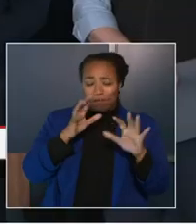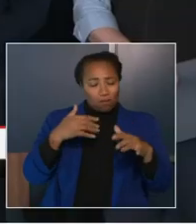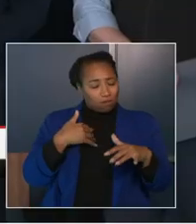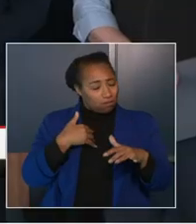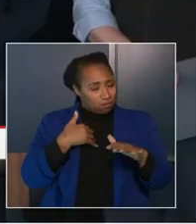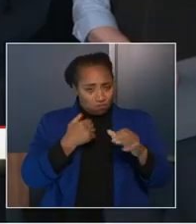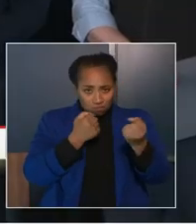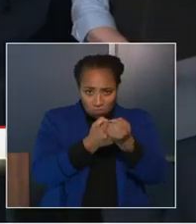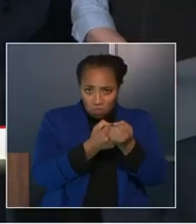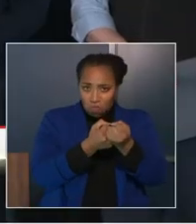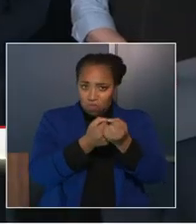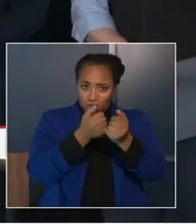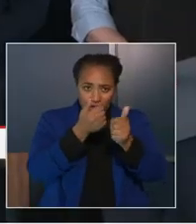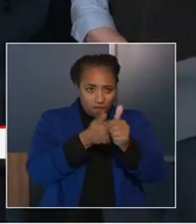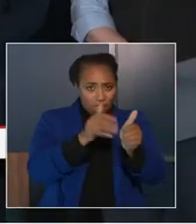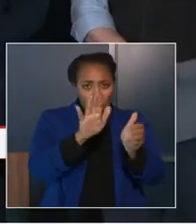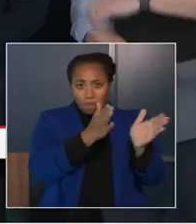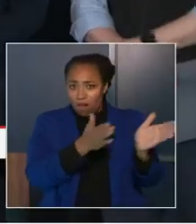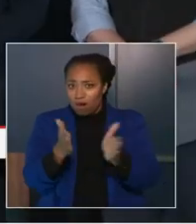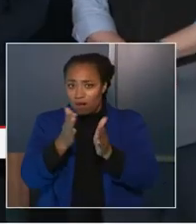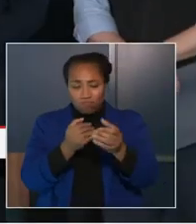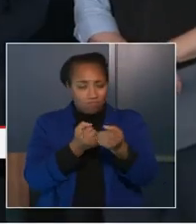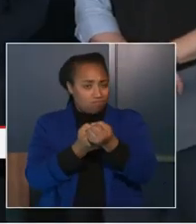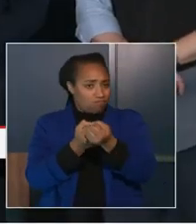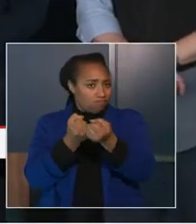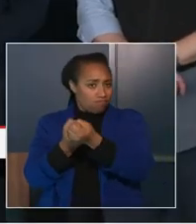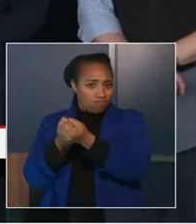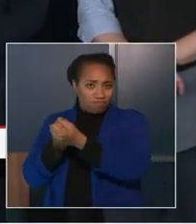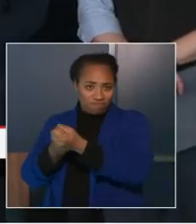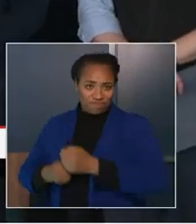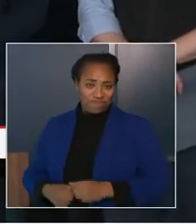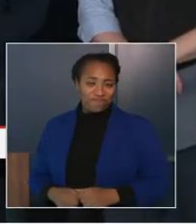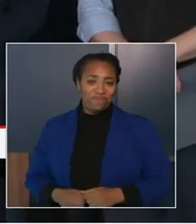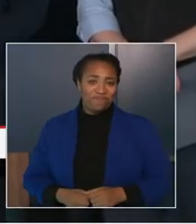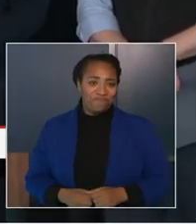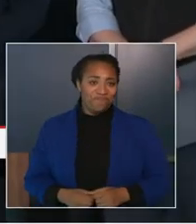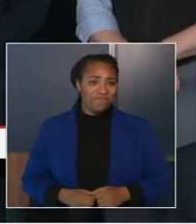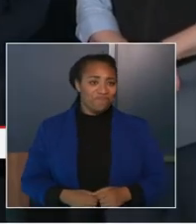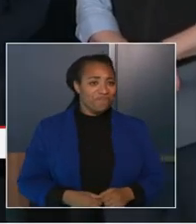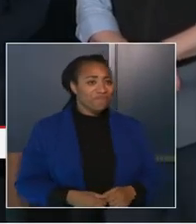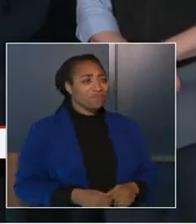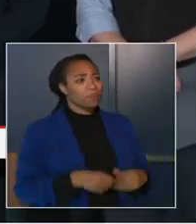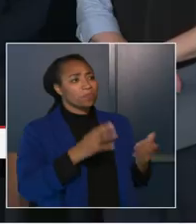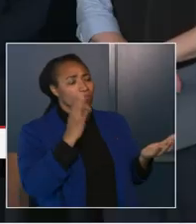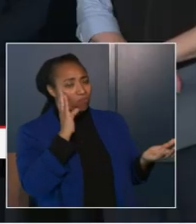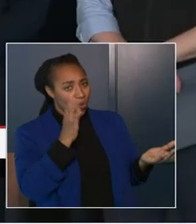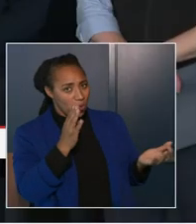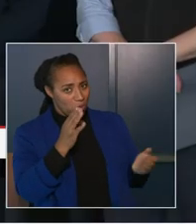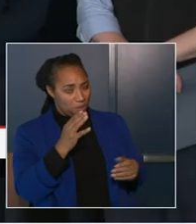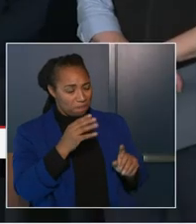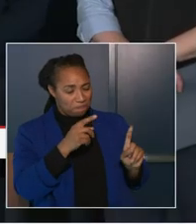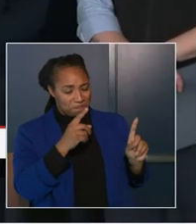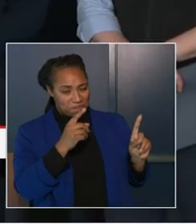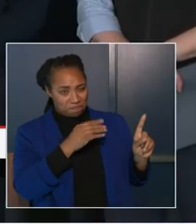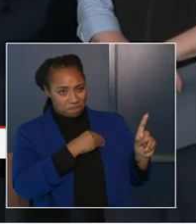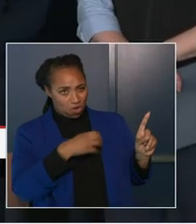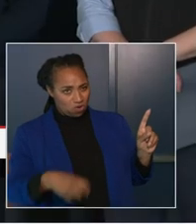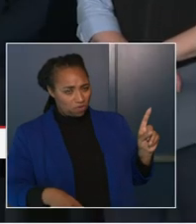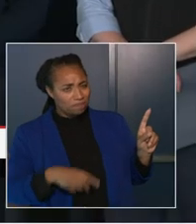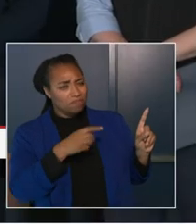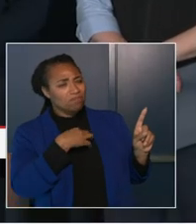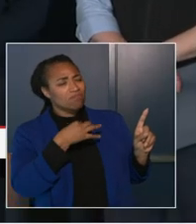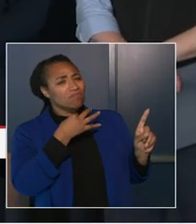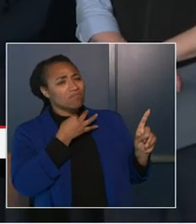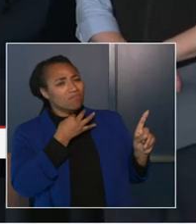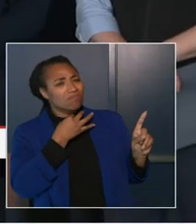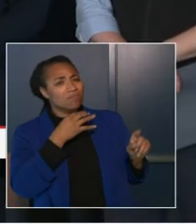Yes. Hello, Mayor. Alan Etter from WTOP. Have you ever seen a time when there has been such a glut of activity in a